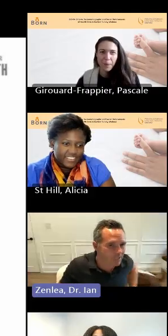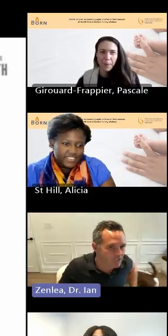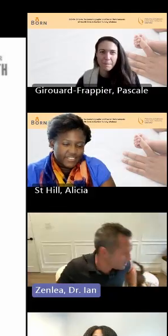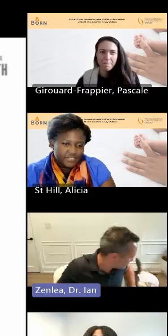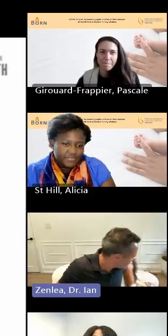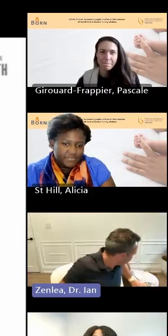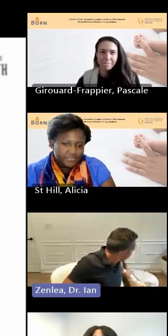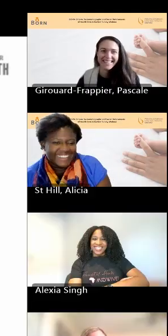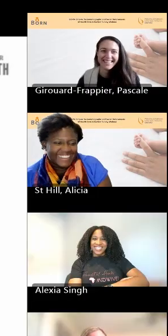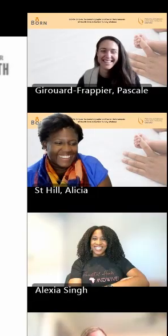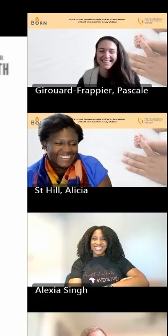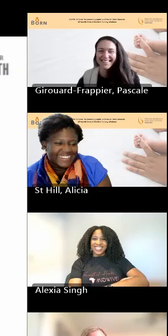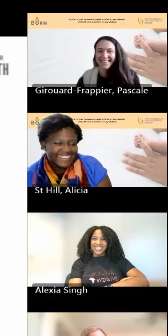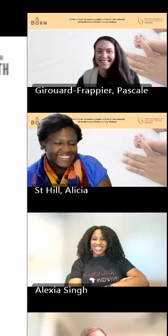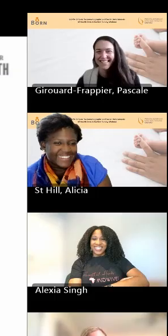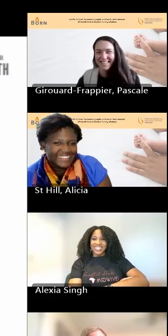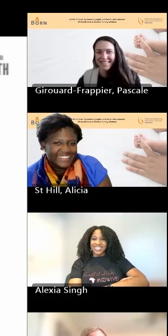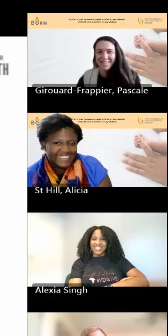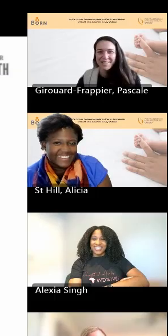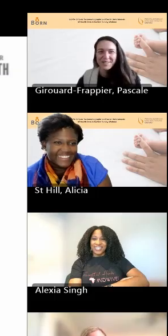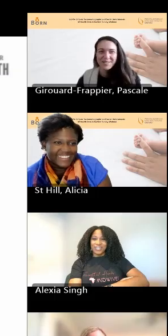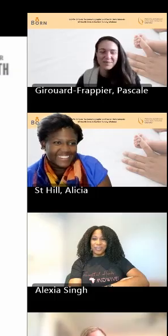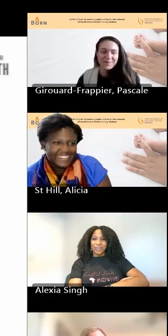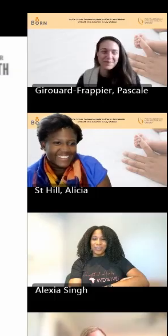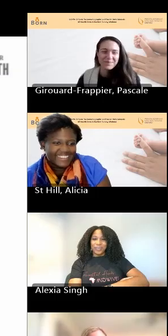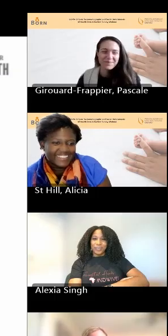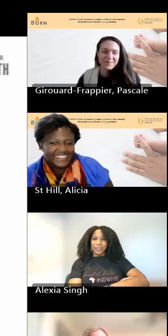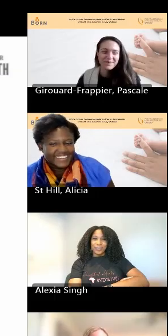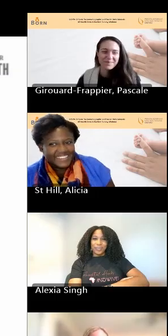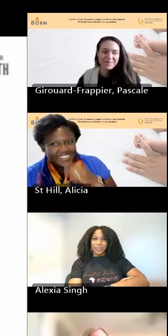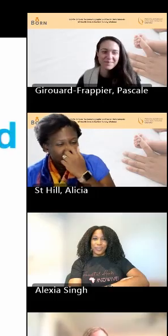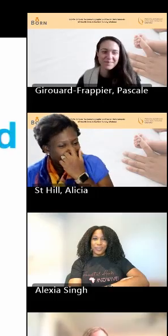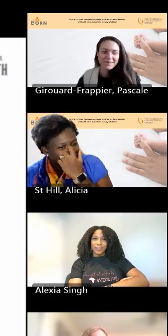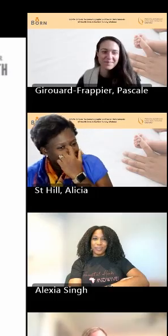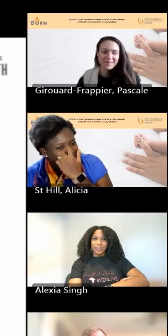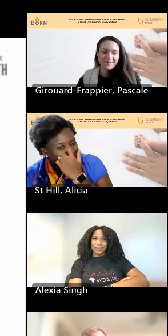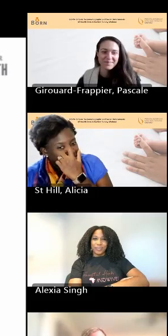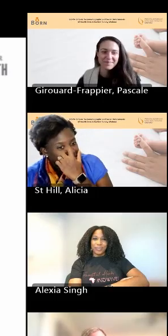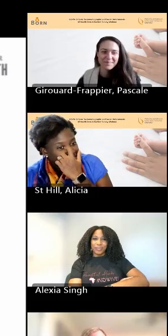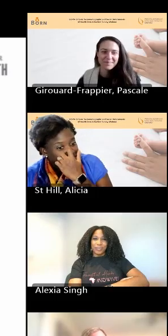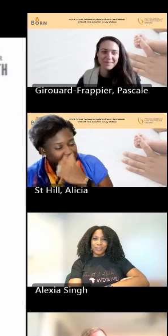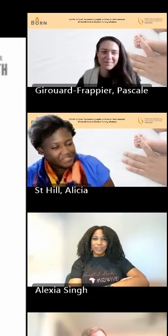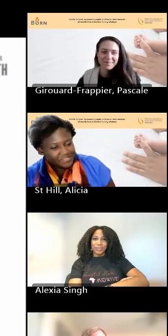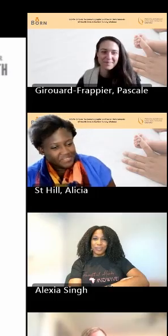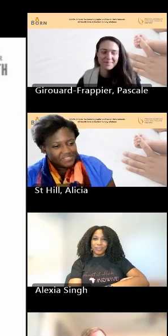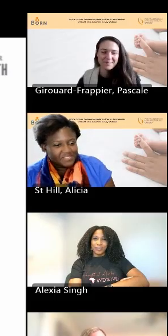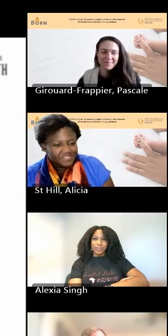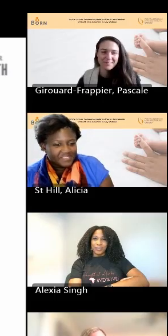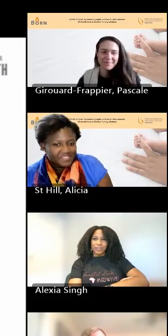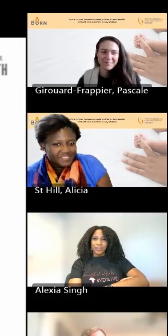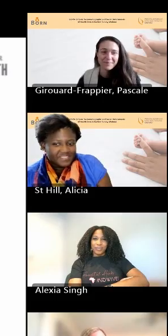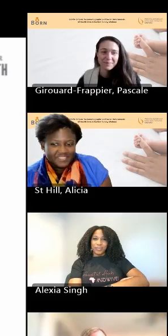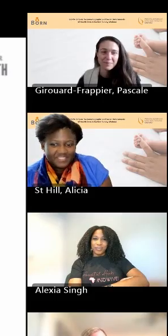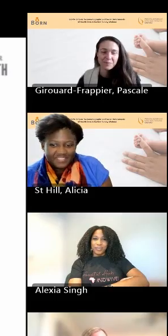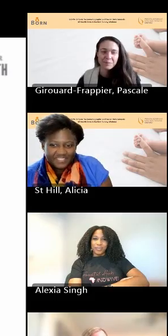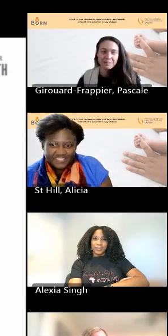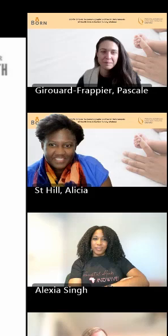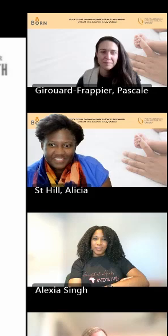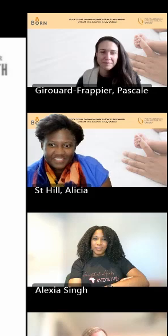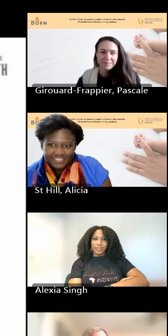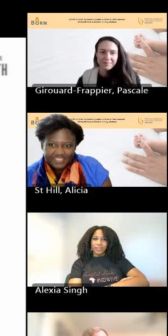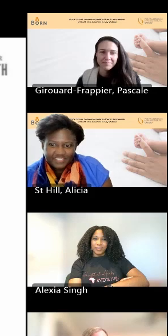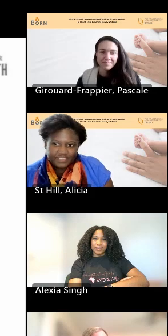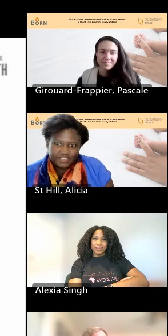enhanced collaborations. So essentially, the learning healthcare community is a model that we're really endeavoring to build at the Women's and